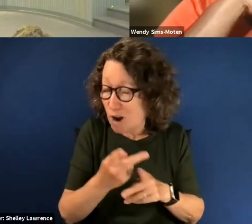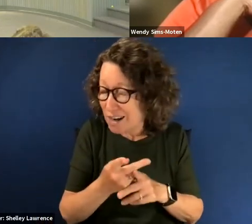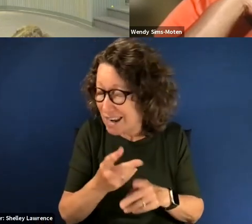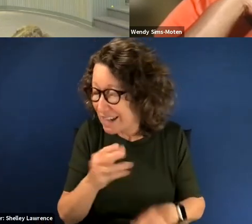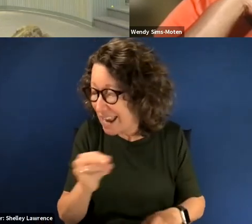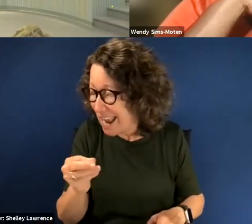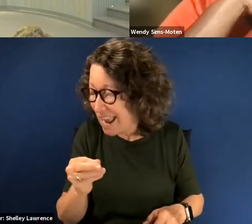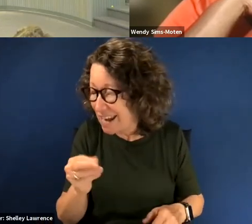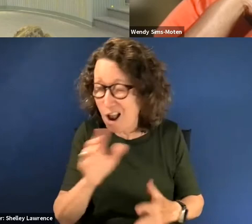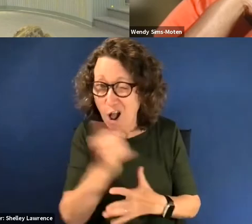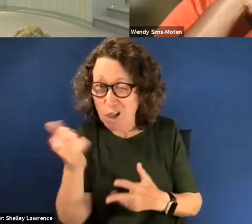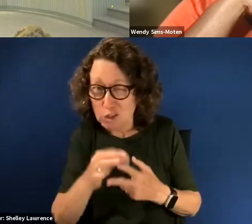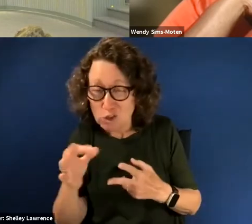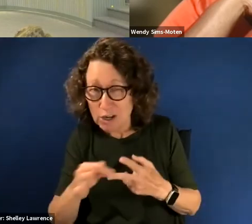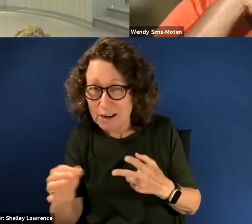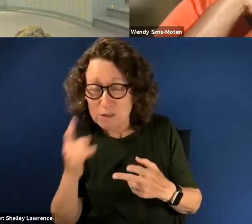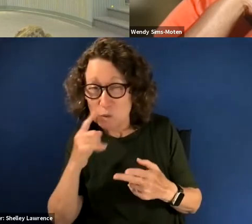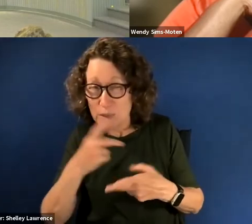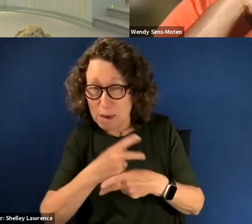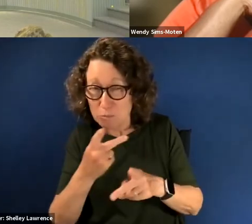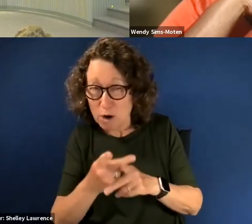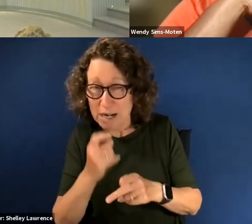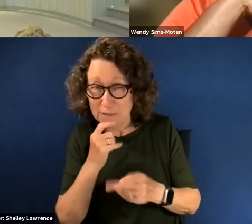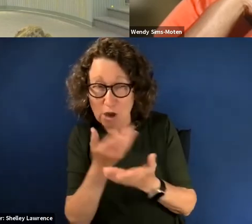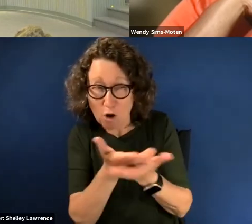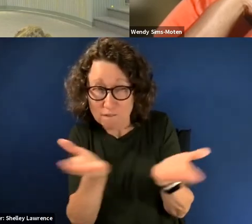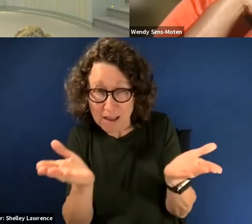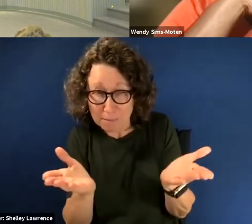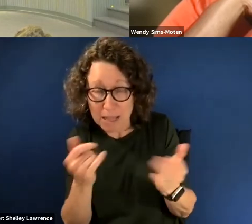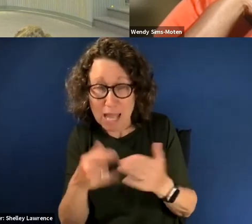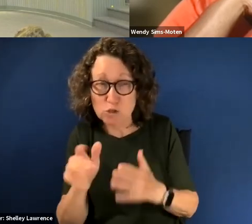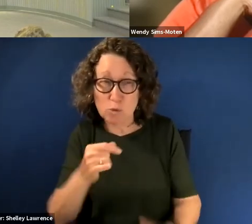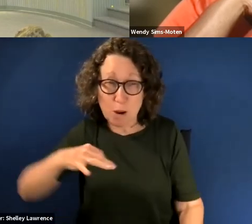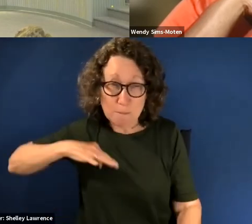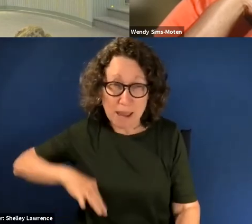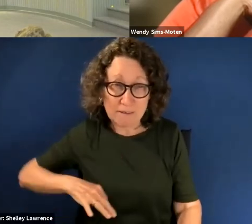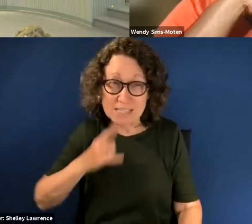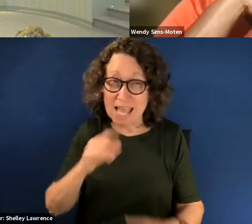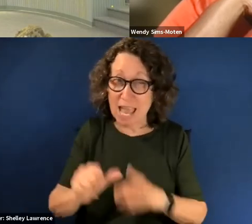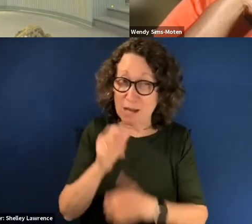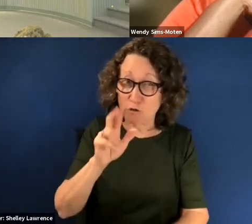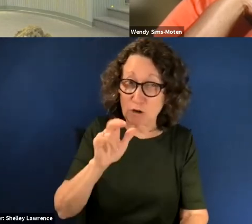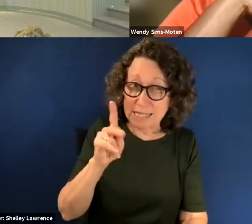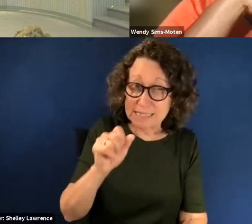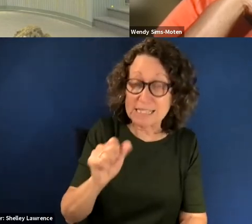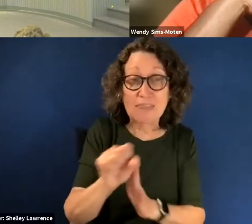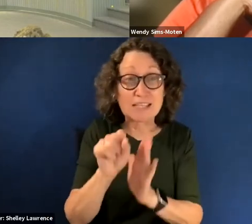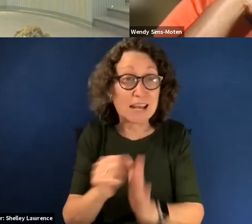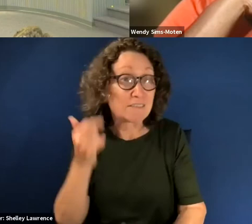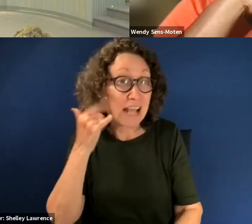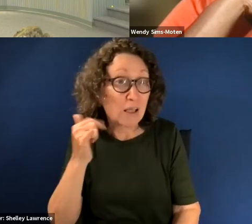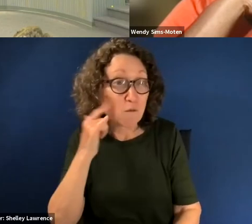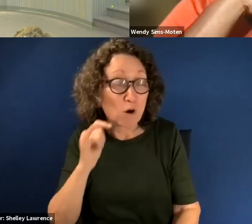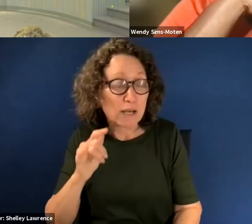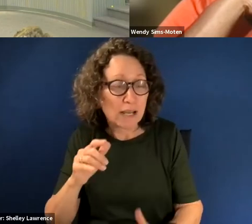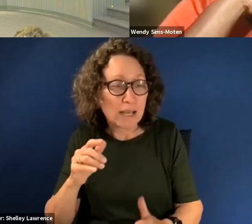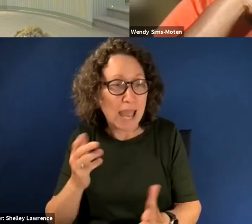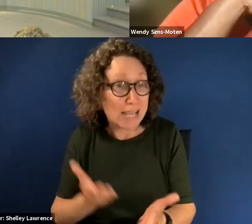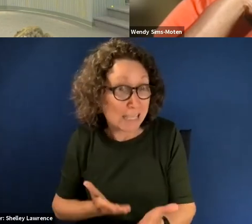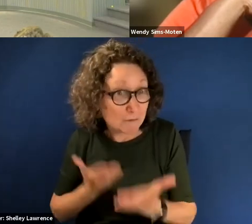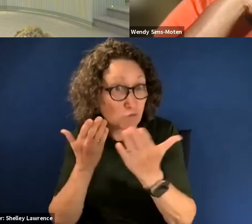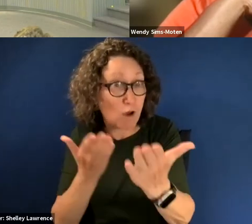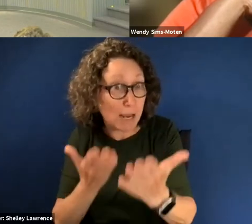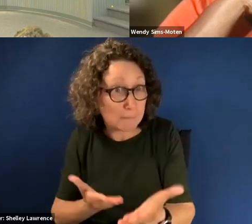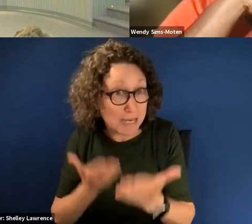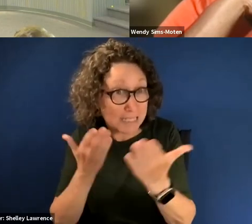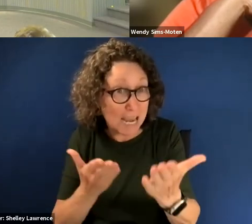of the alternatives to the product that are available, and to their benefits and risks. The state of California gives recommendations